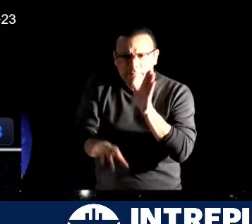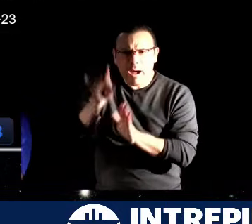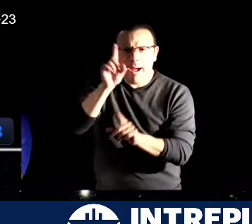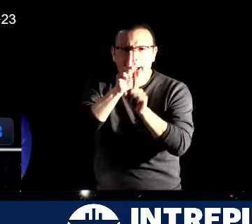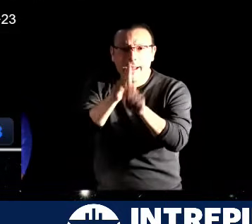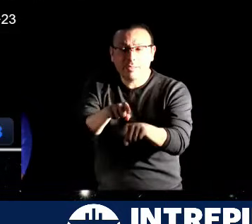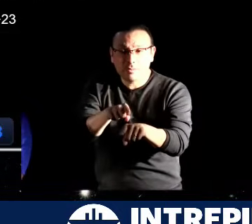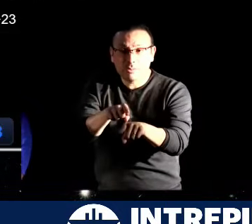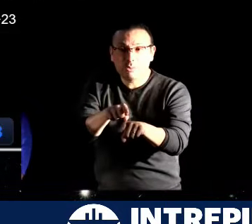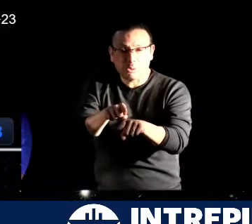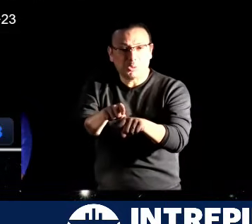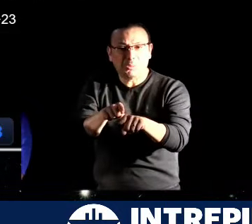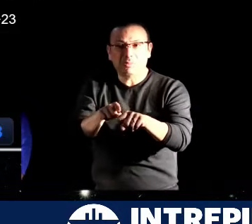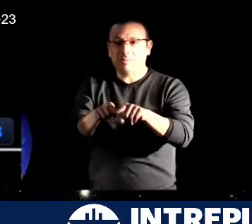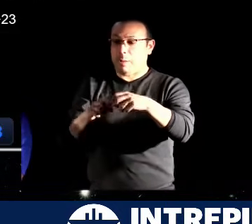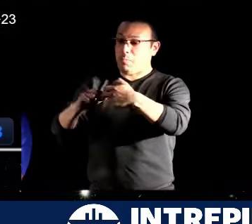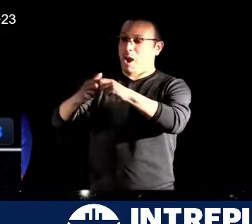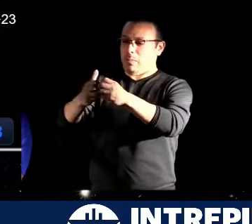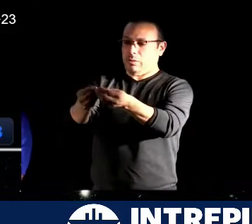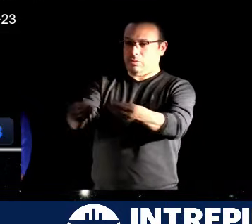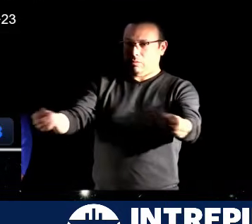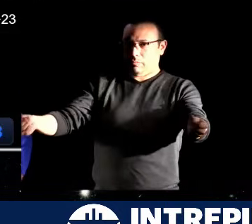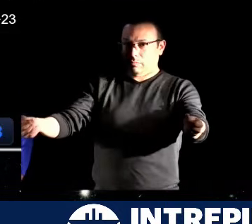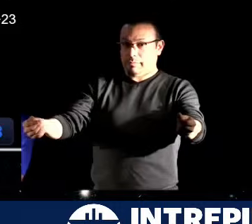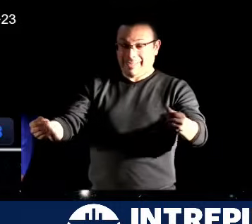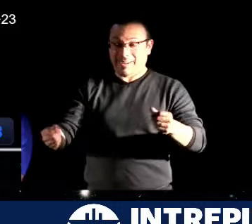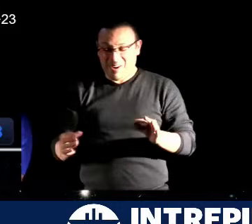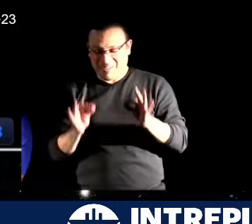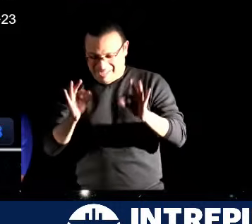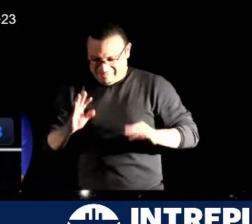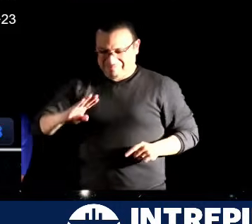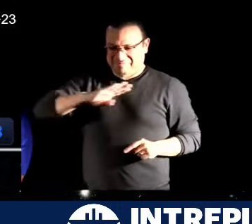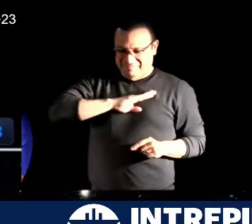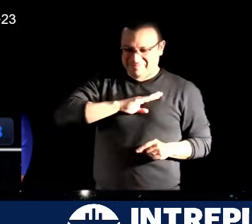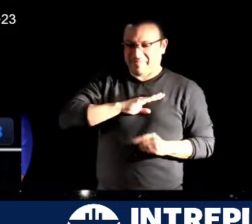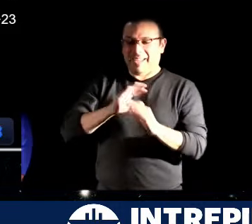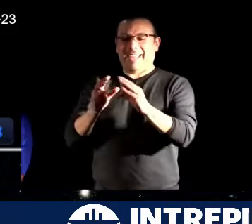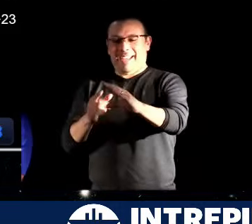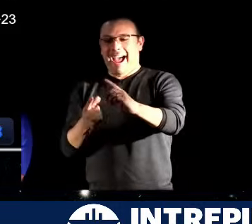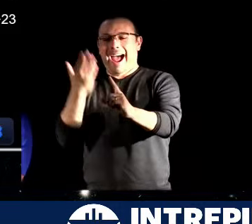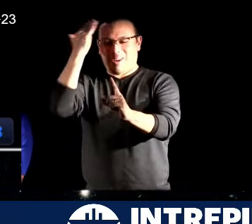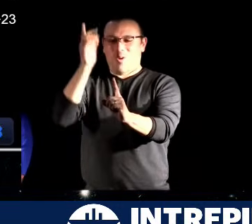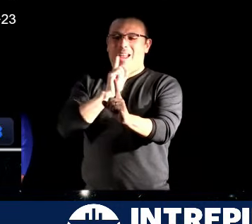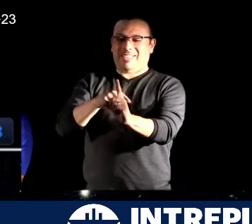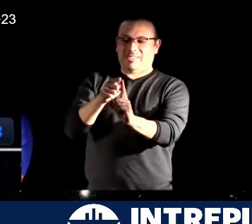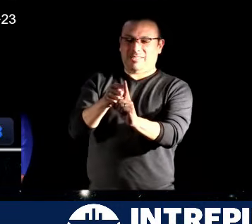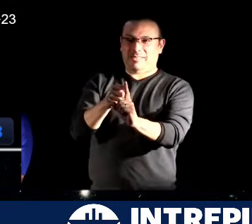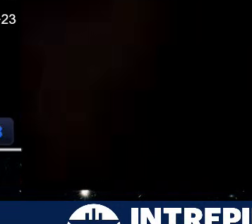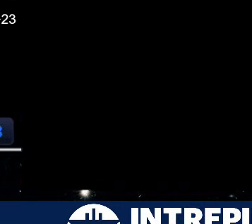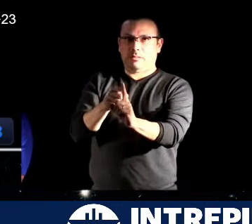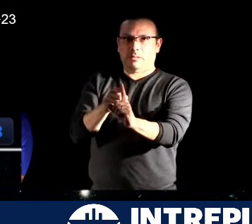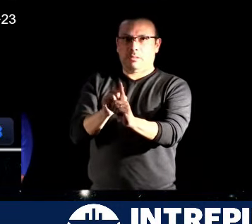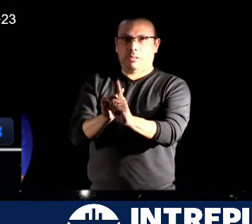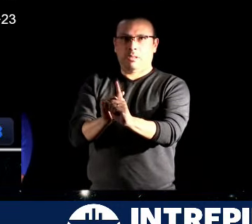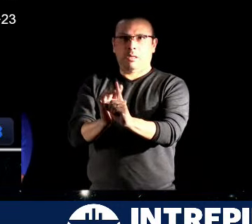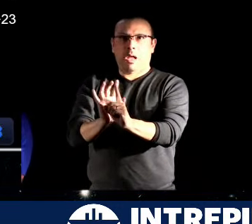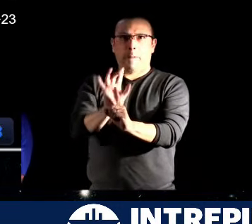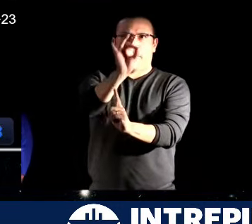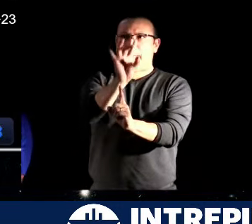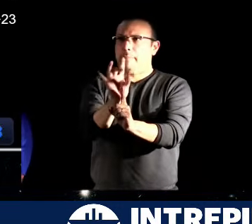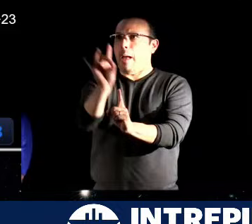you do, in fact, is actually you create a big problem that you have to deal with it in the future. Now, the big question for